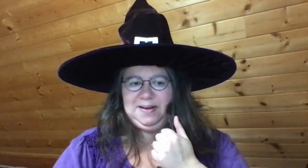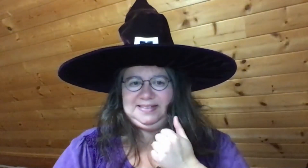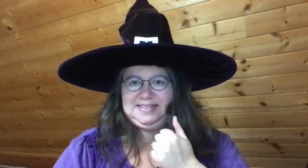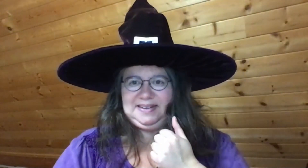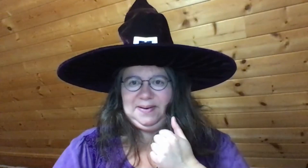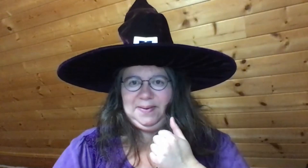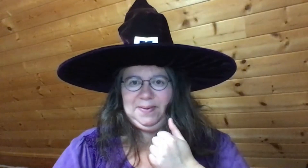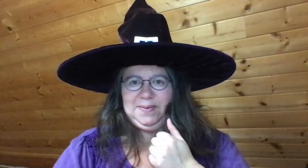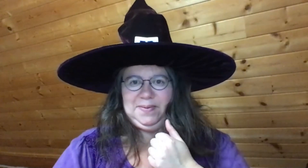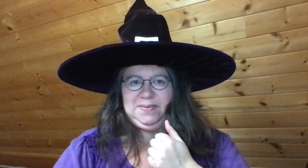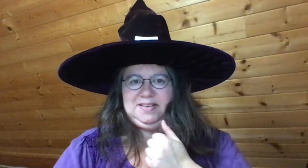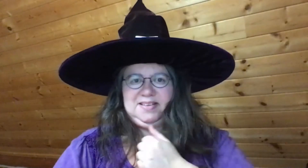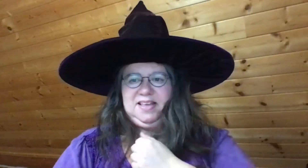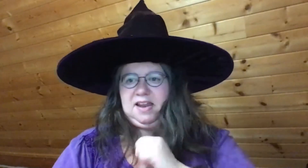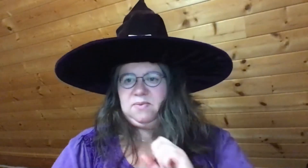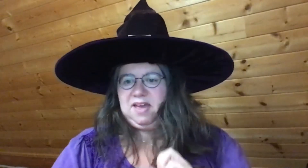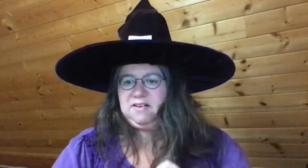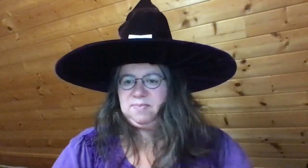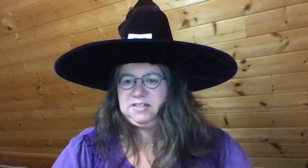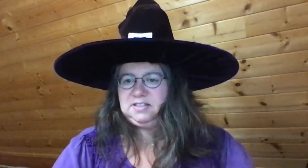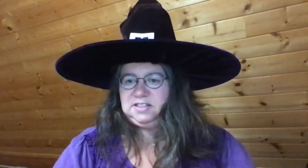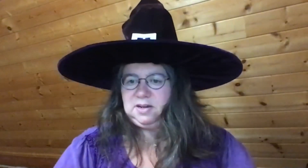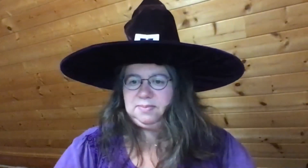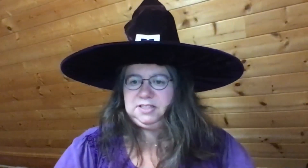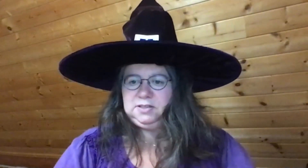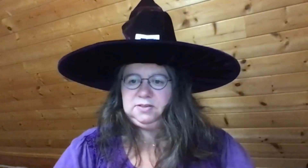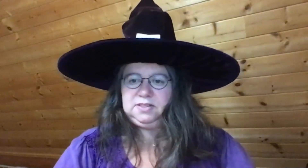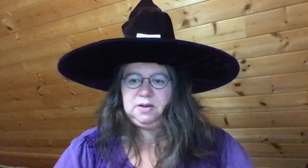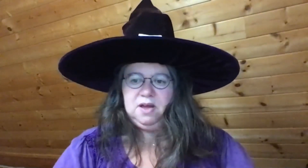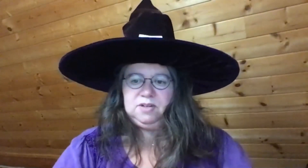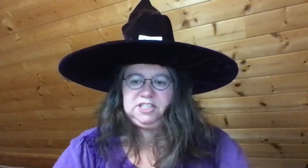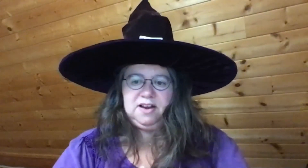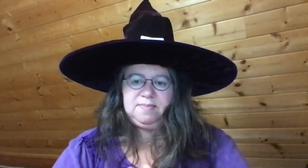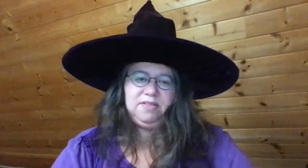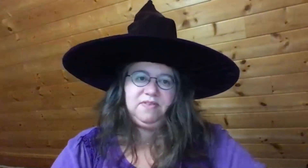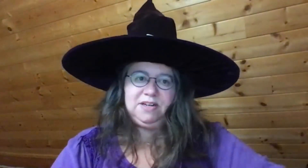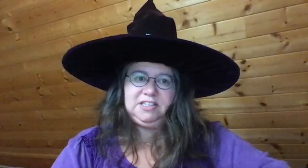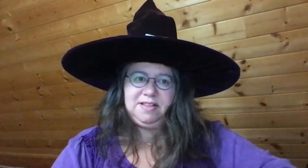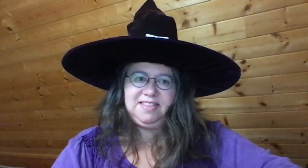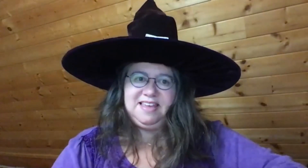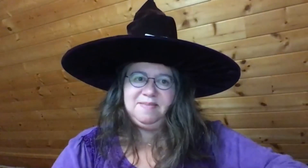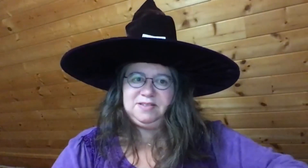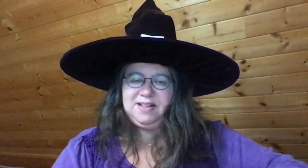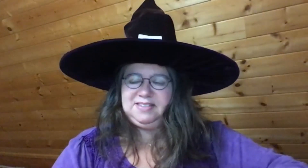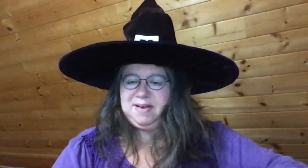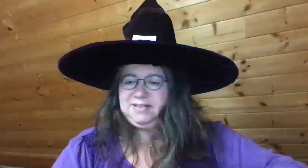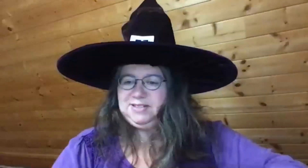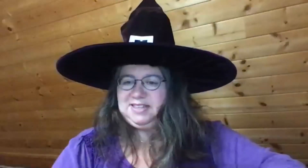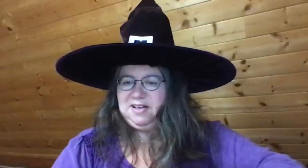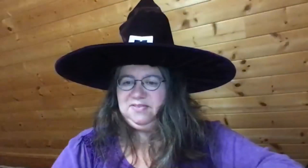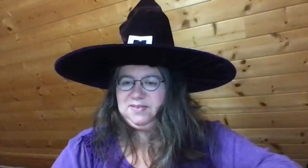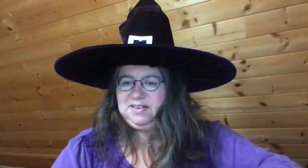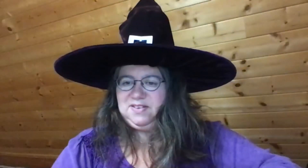Who wants to go? And I know we had our 8th practitioner show up too. So we're sharing both if you want to share about the theme as well as